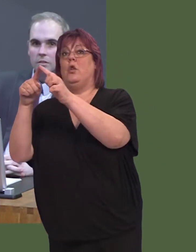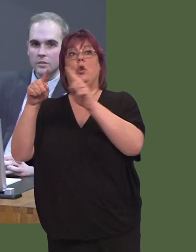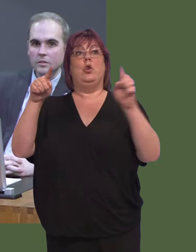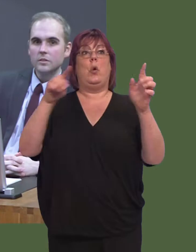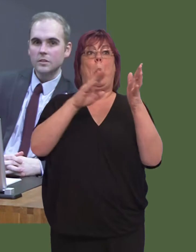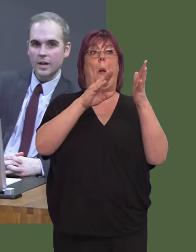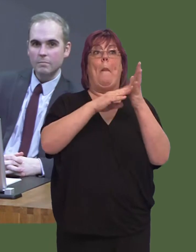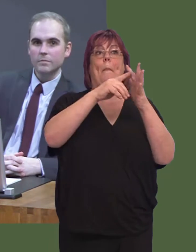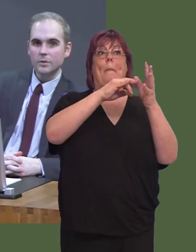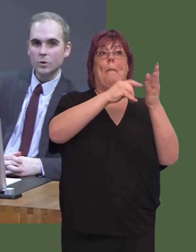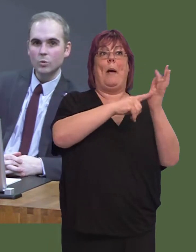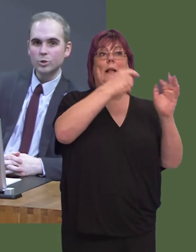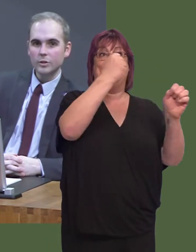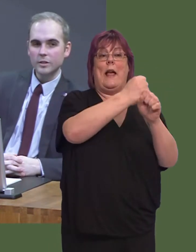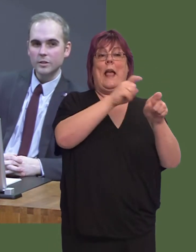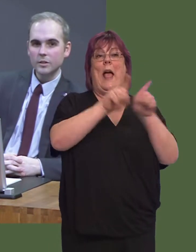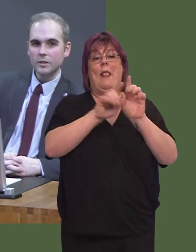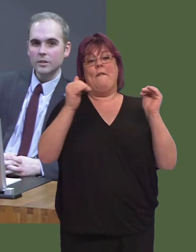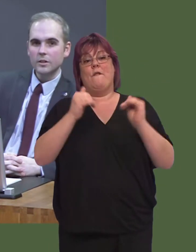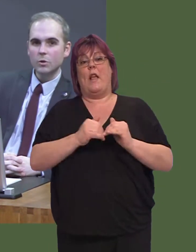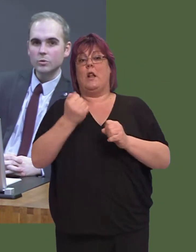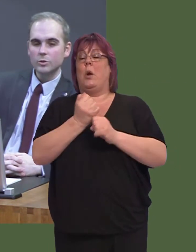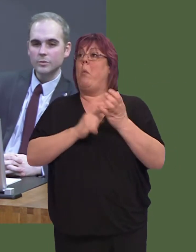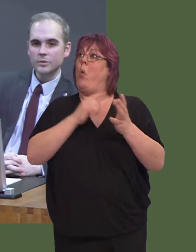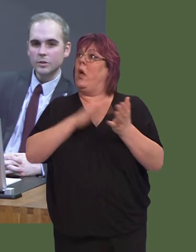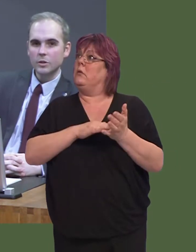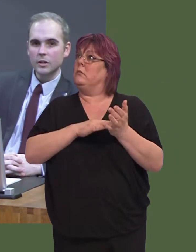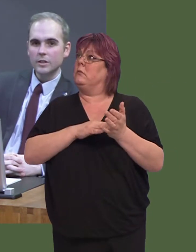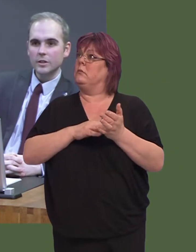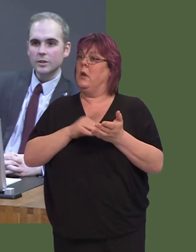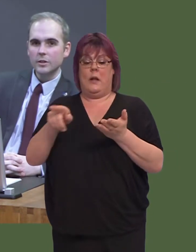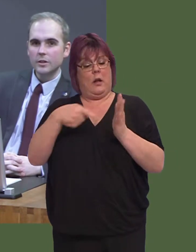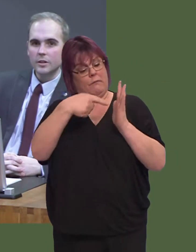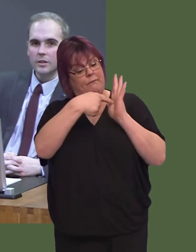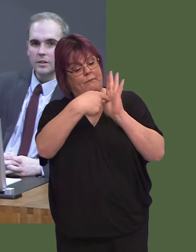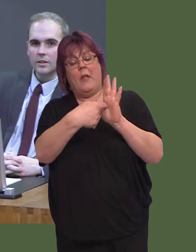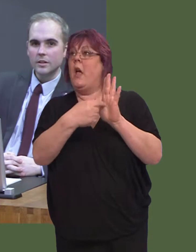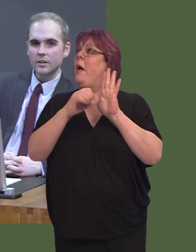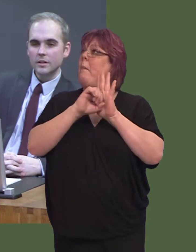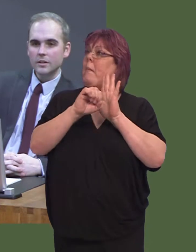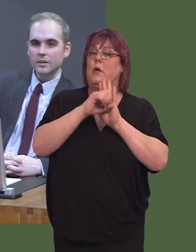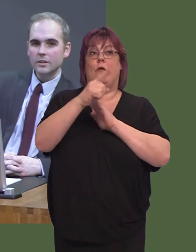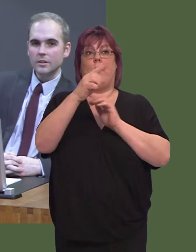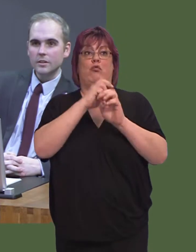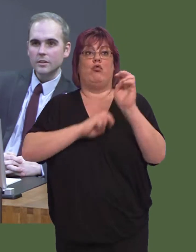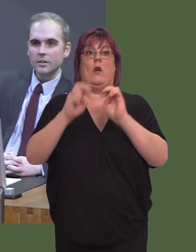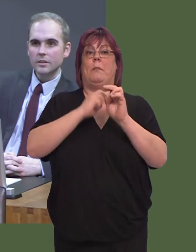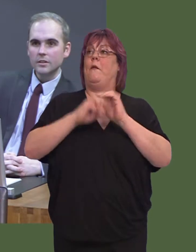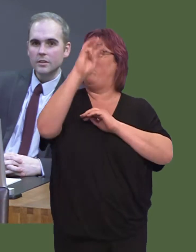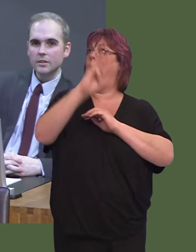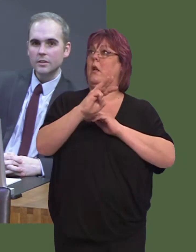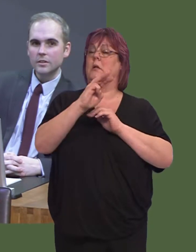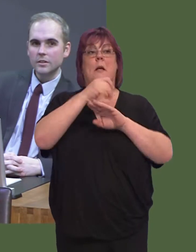to Maesteg and with the Vale of Glamorgan line included." Now, the documents published by Transport for Wales are based on the